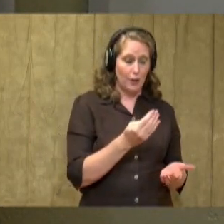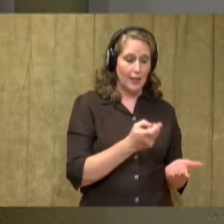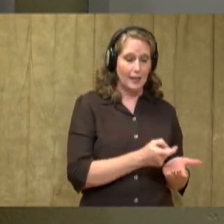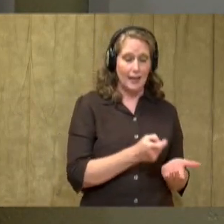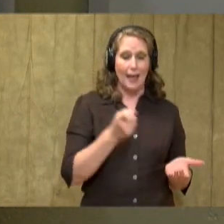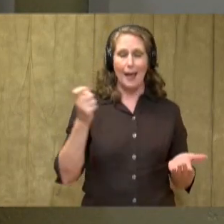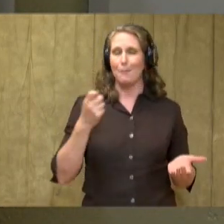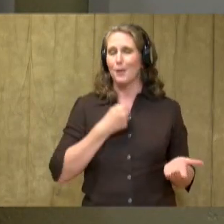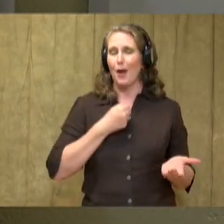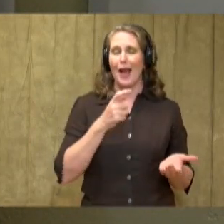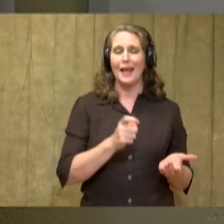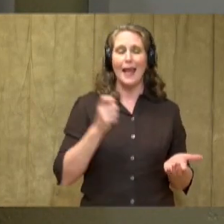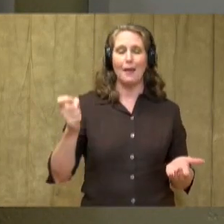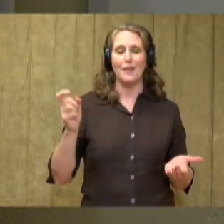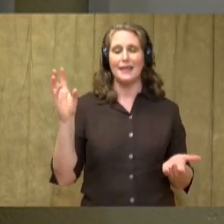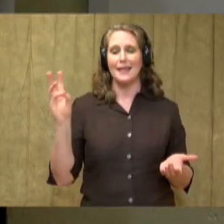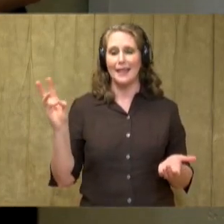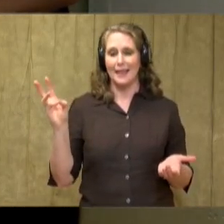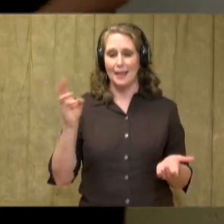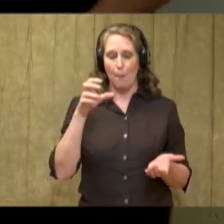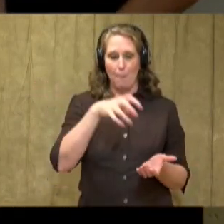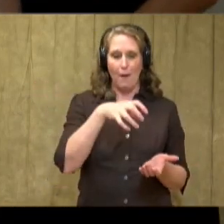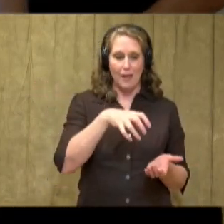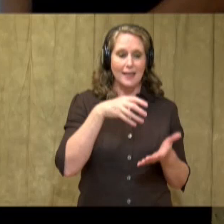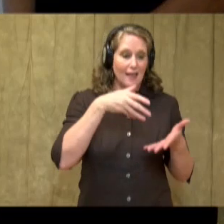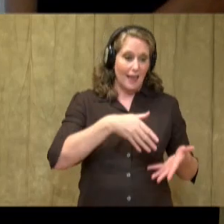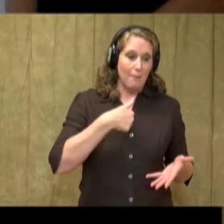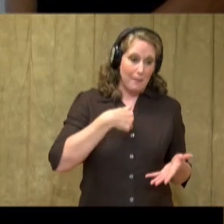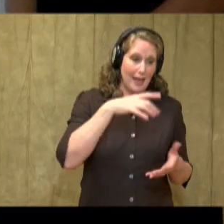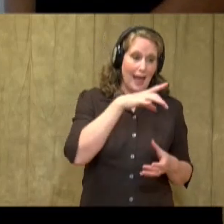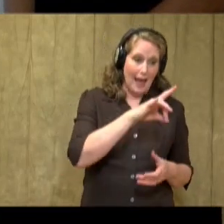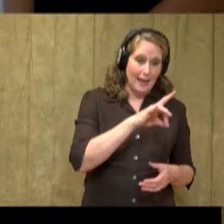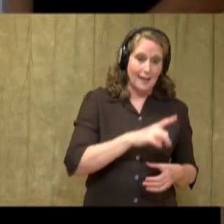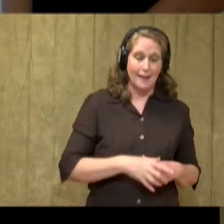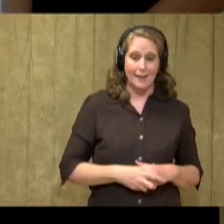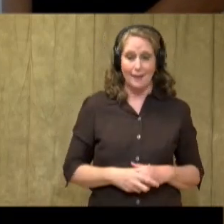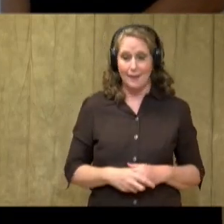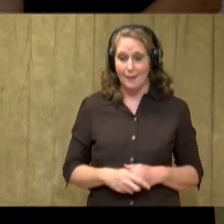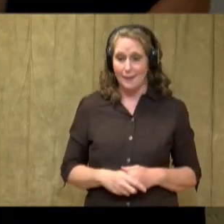6 muffins away because I had 8.